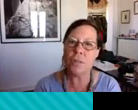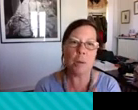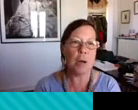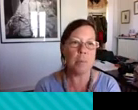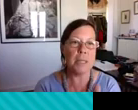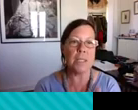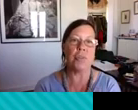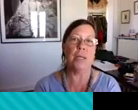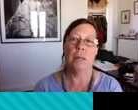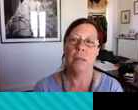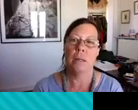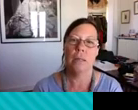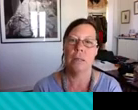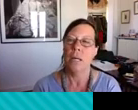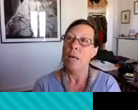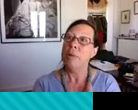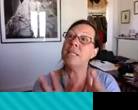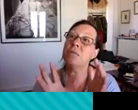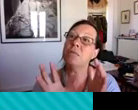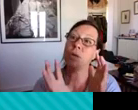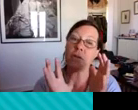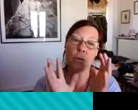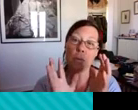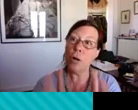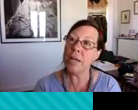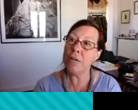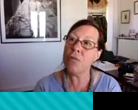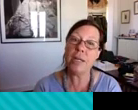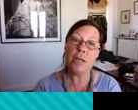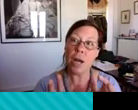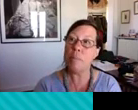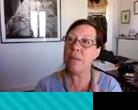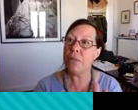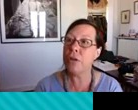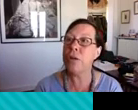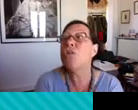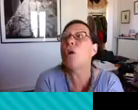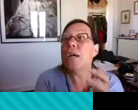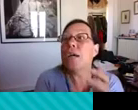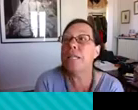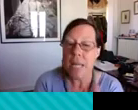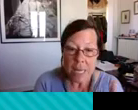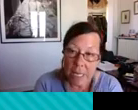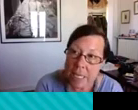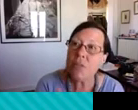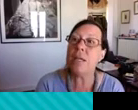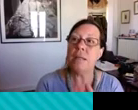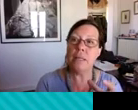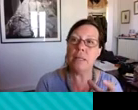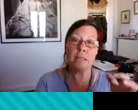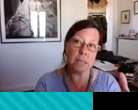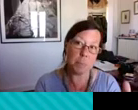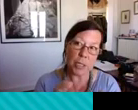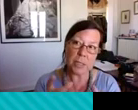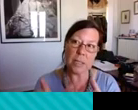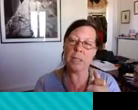seriously causing a problem in the country. Because if you report on every crackpot theory, then you're actually giving